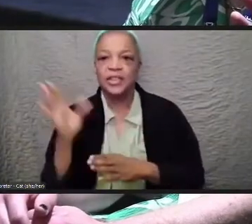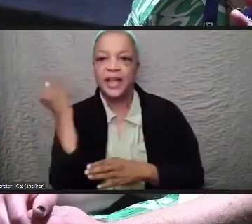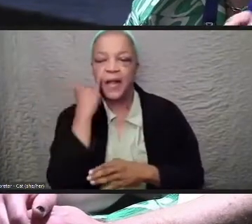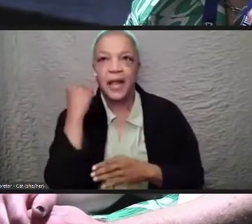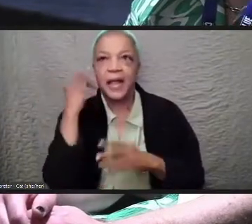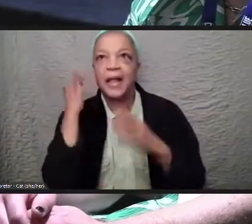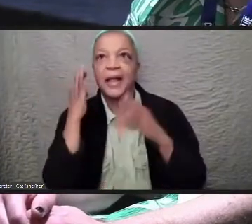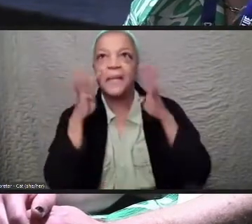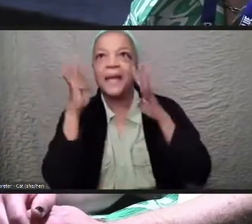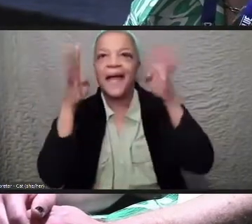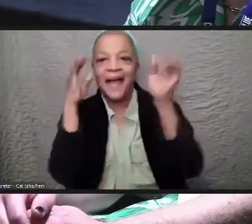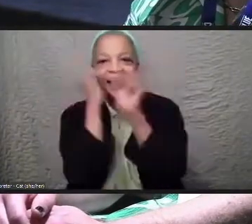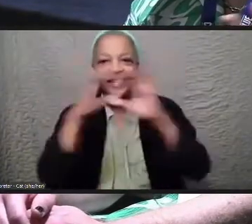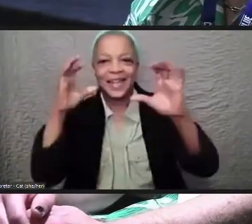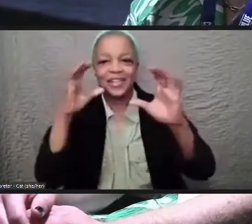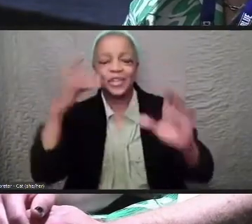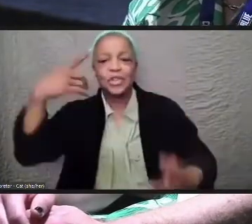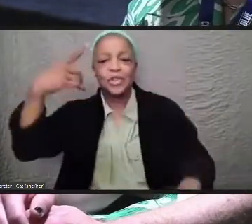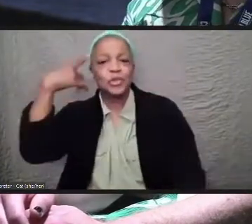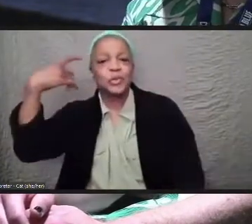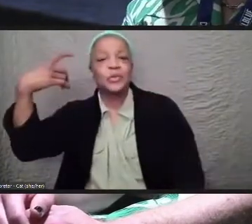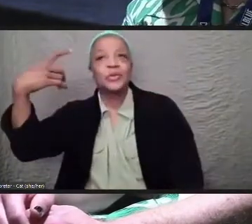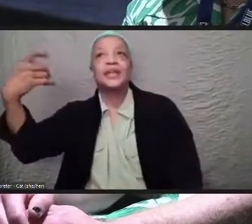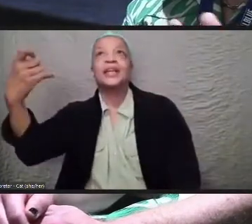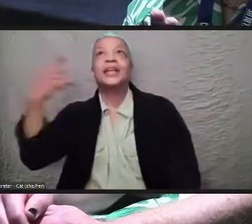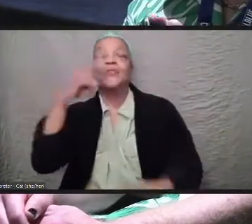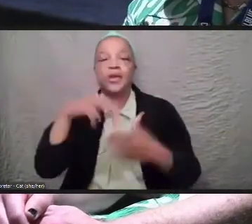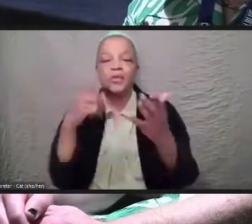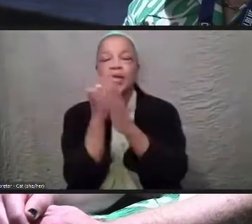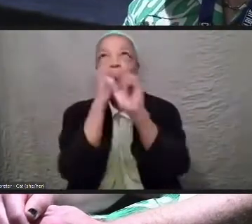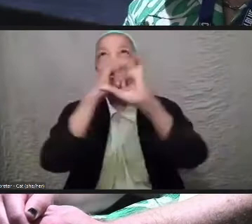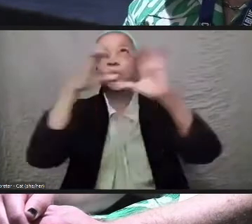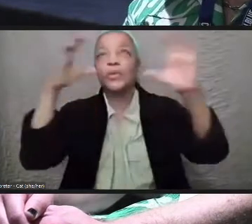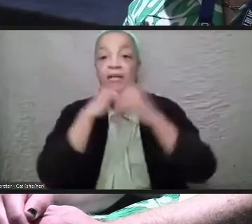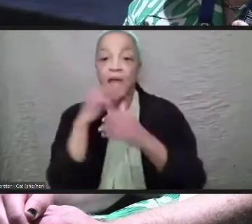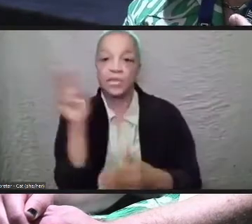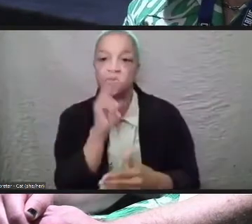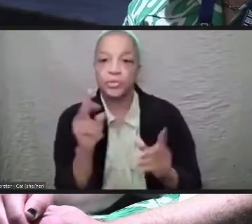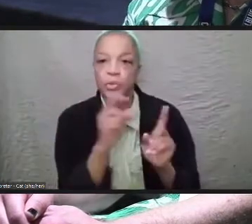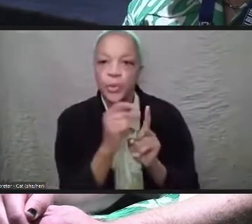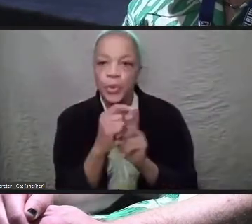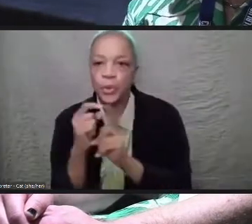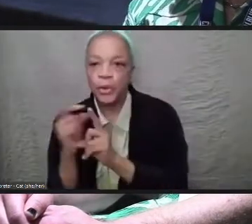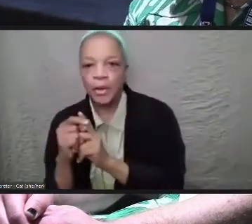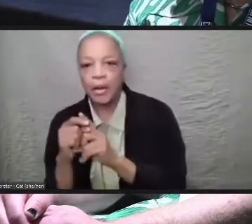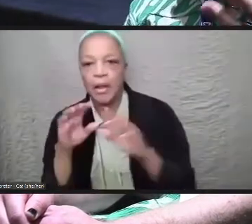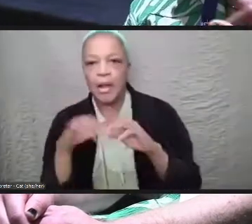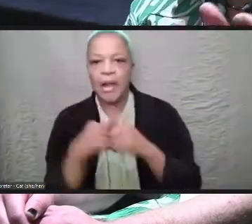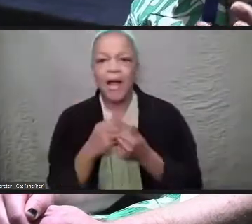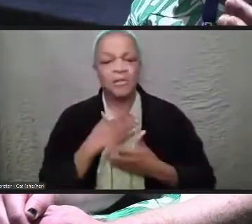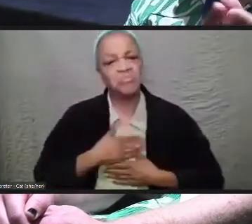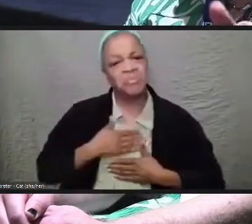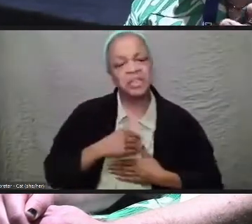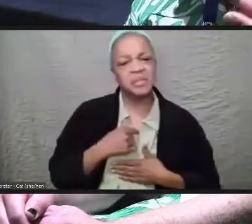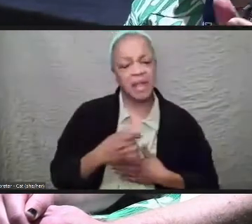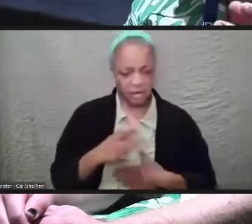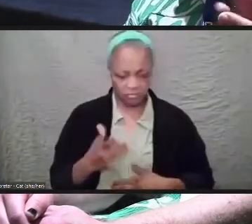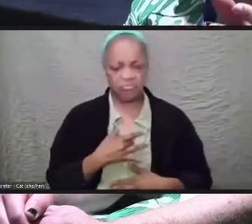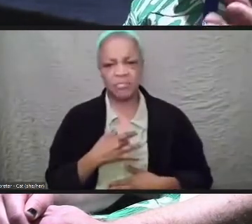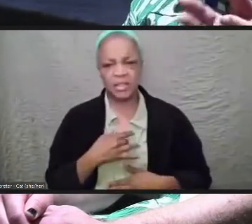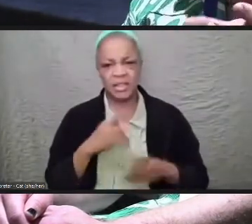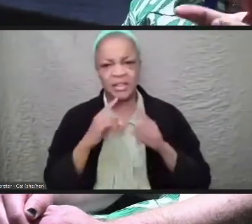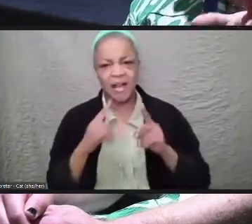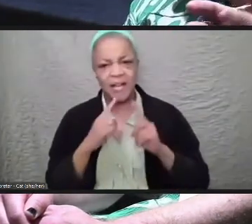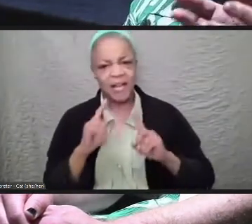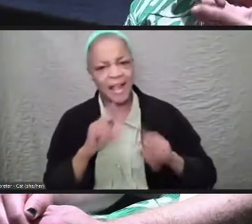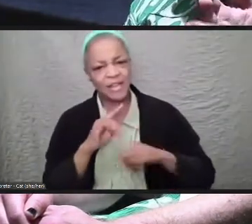imaginations and dream when they read. Don't just look at this and say, how does this please me? How does the dialogue answer